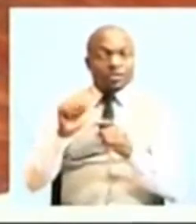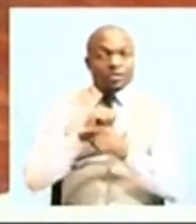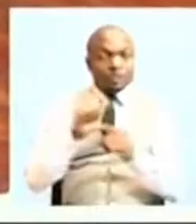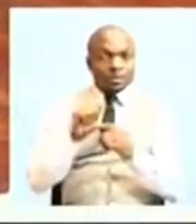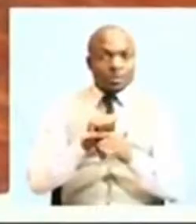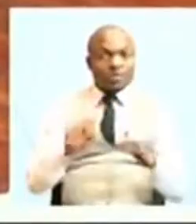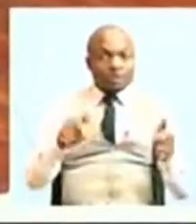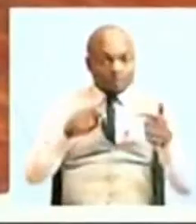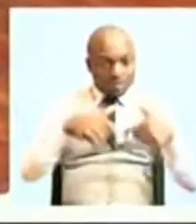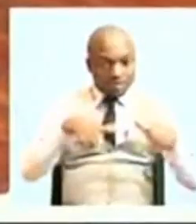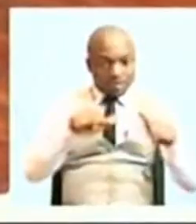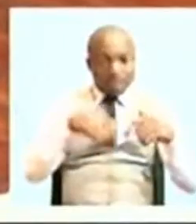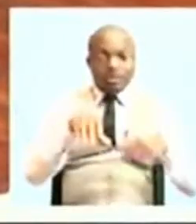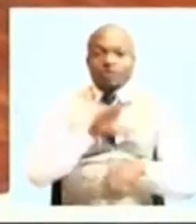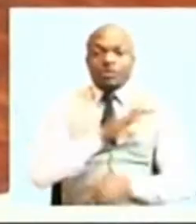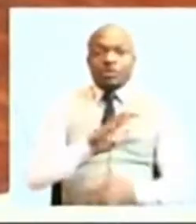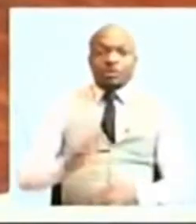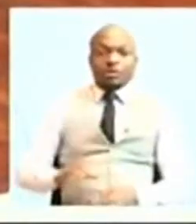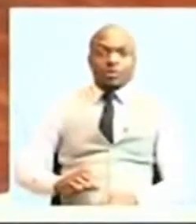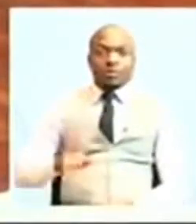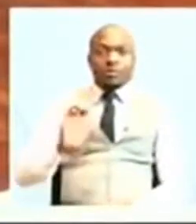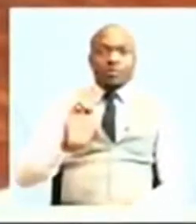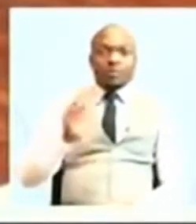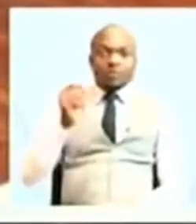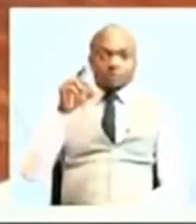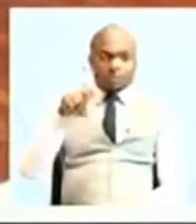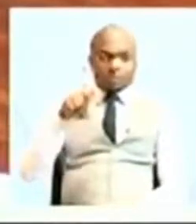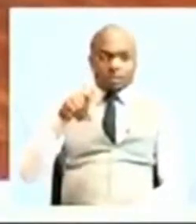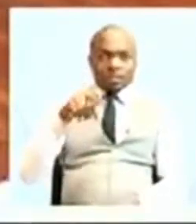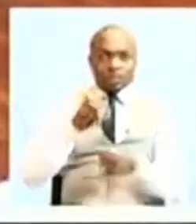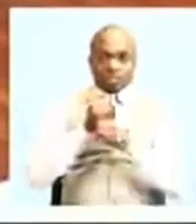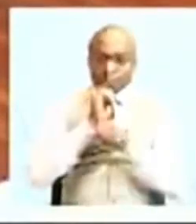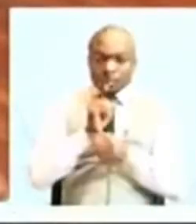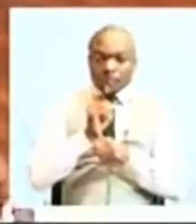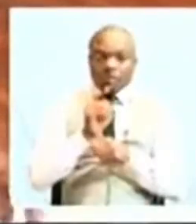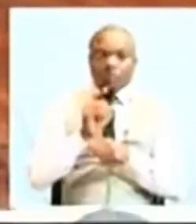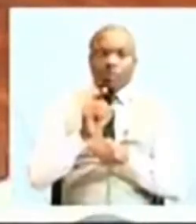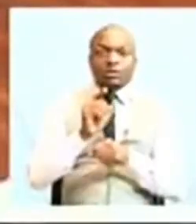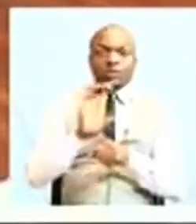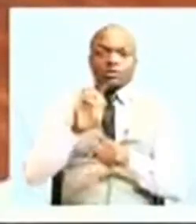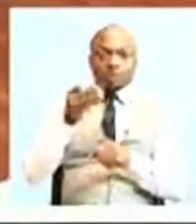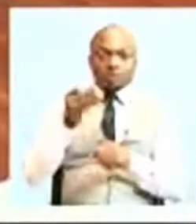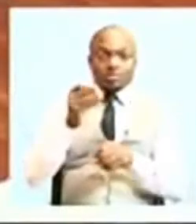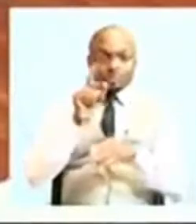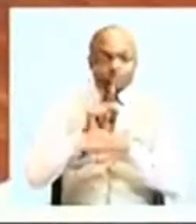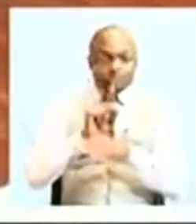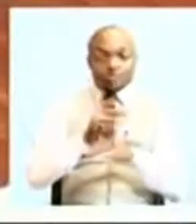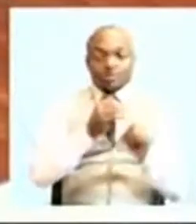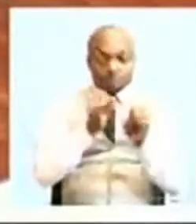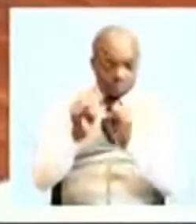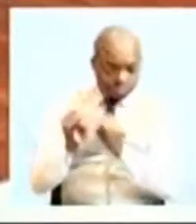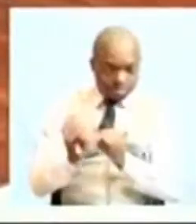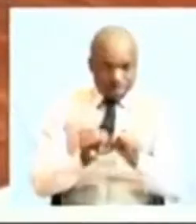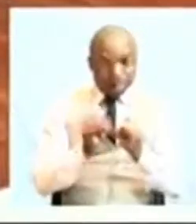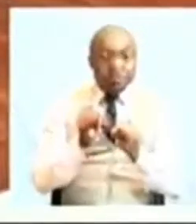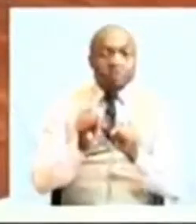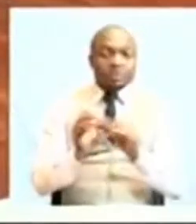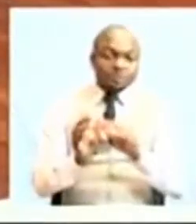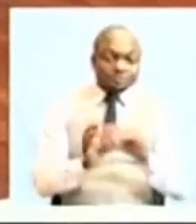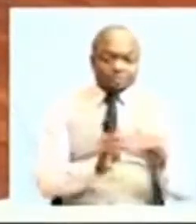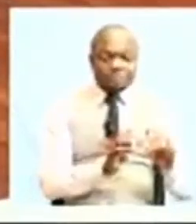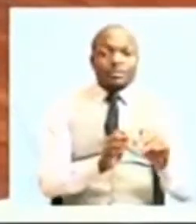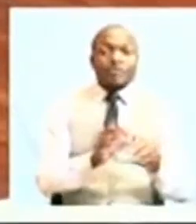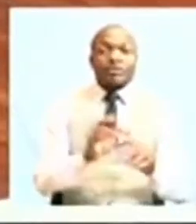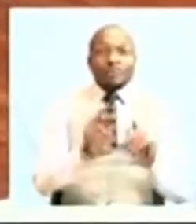EGP system to ensure that CDF projects are implemented on time. The next query, Chair, relates